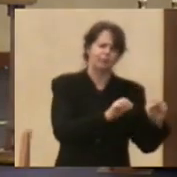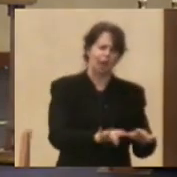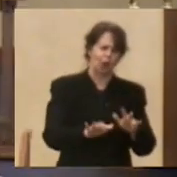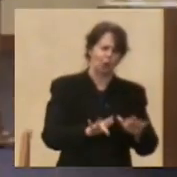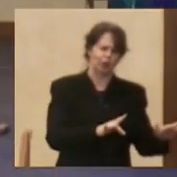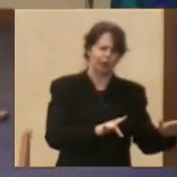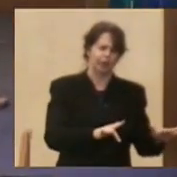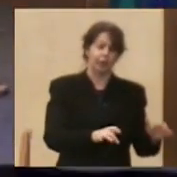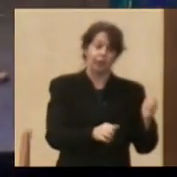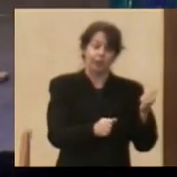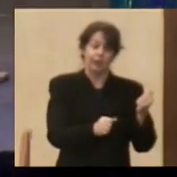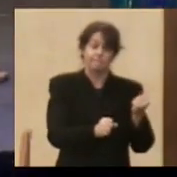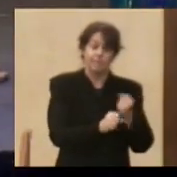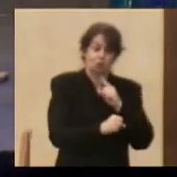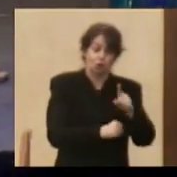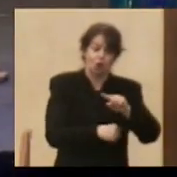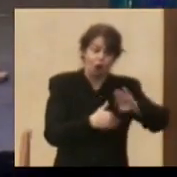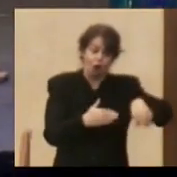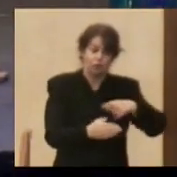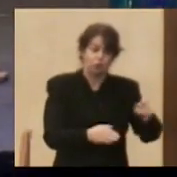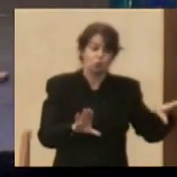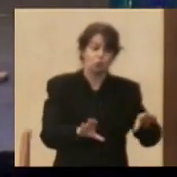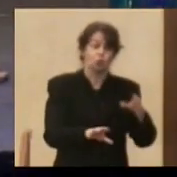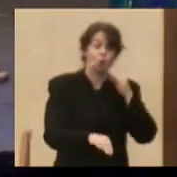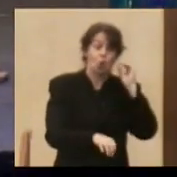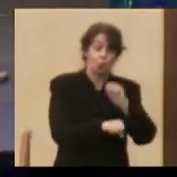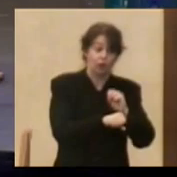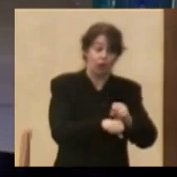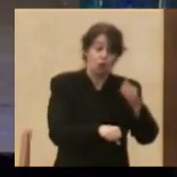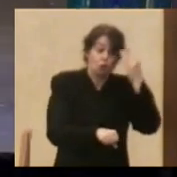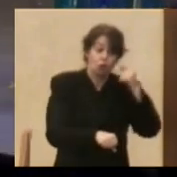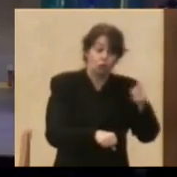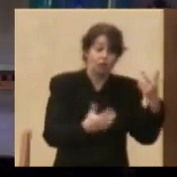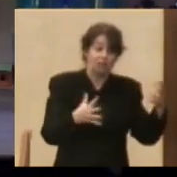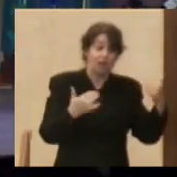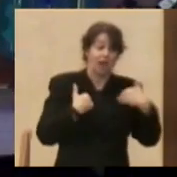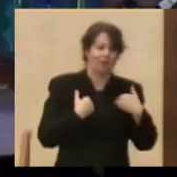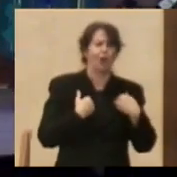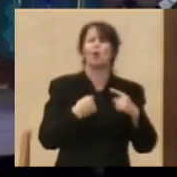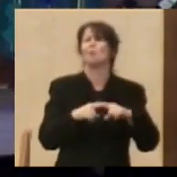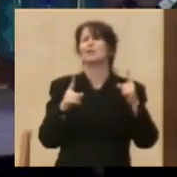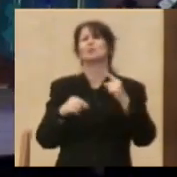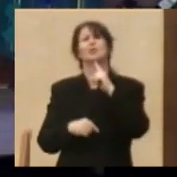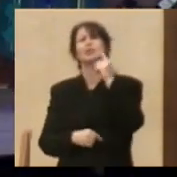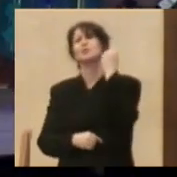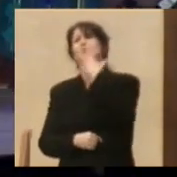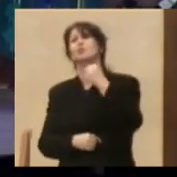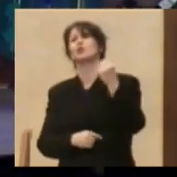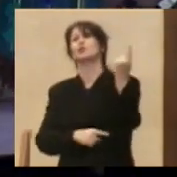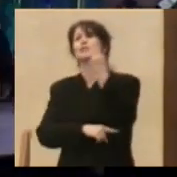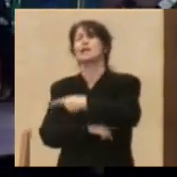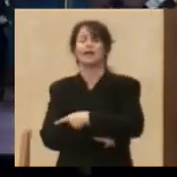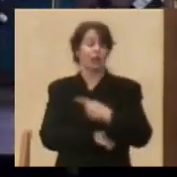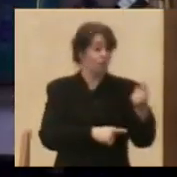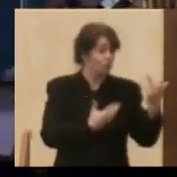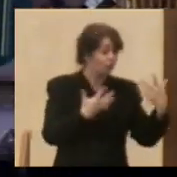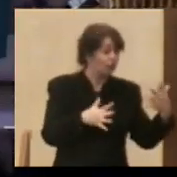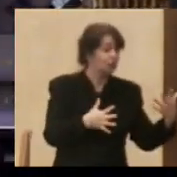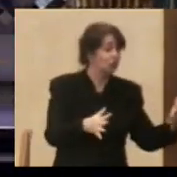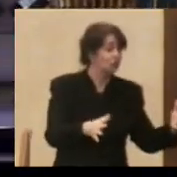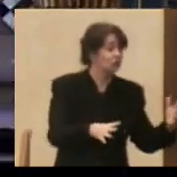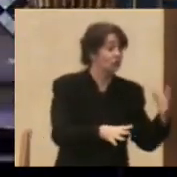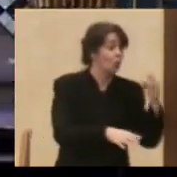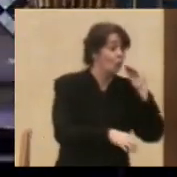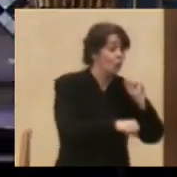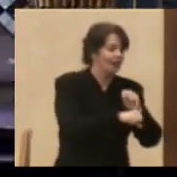all of you, to do your homework. I know that you all have stuff. Oh, but it's such a beautiful day out there. Get all those things done. Go outside